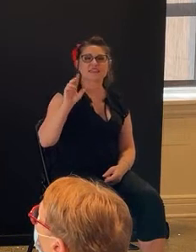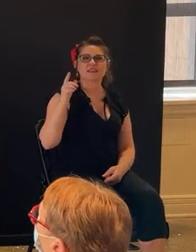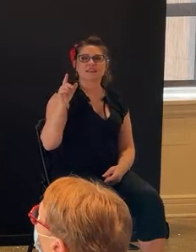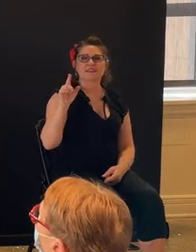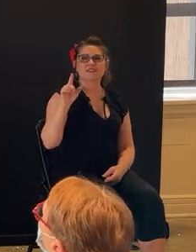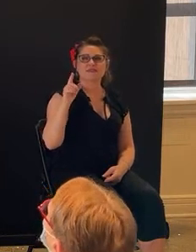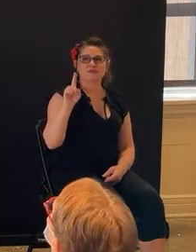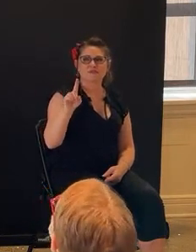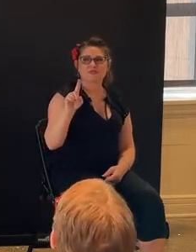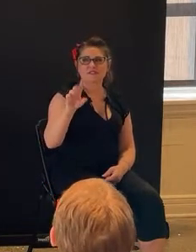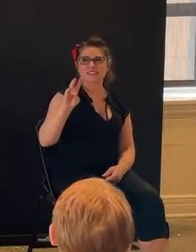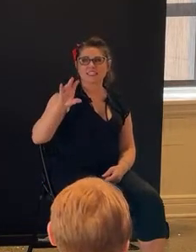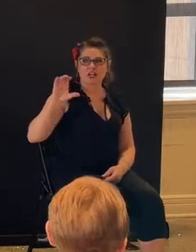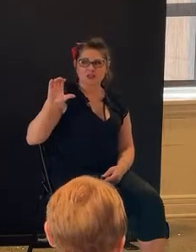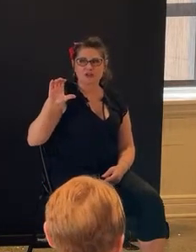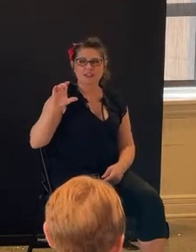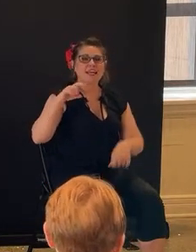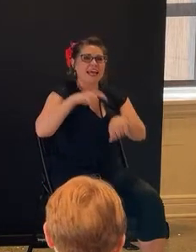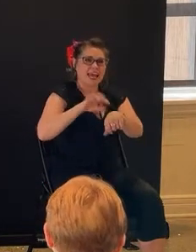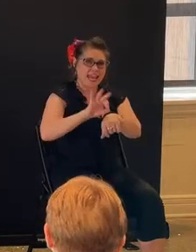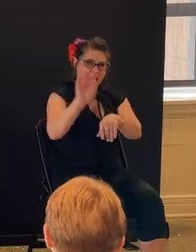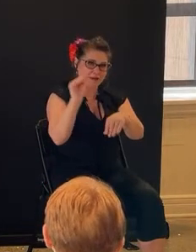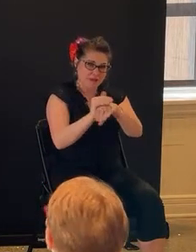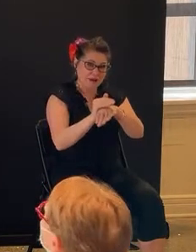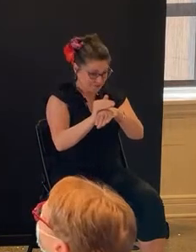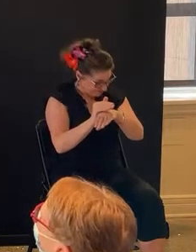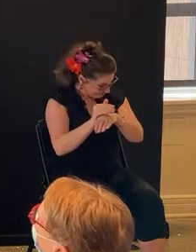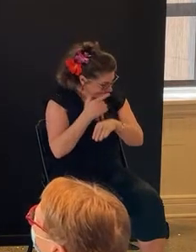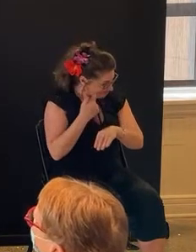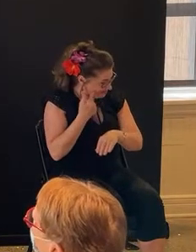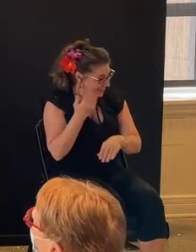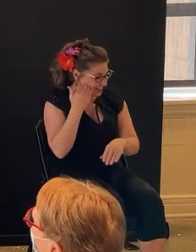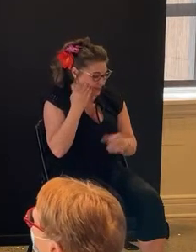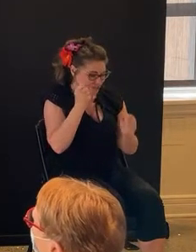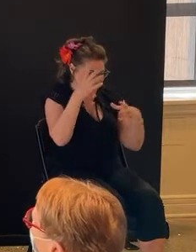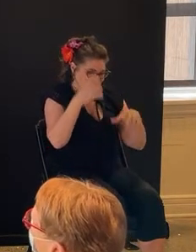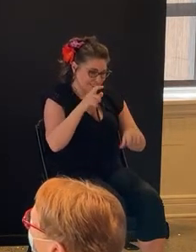9 p.m. I know, it's pretty amazing.